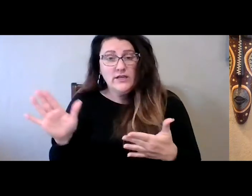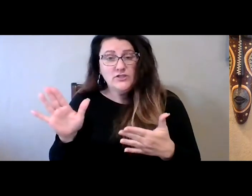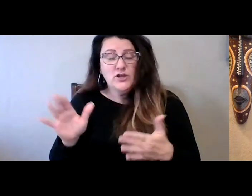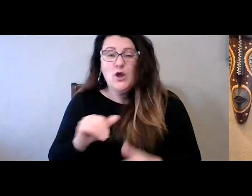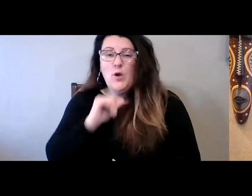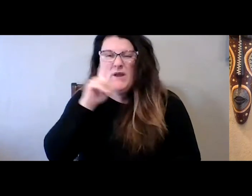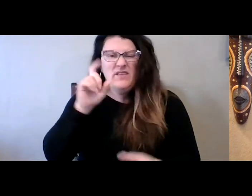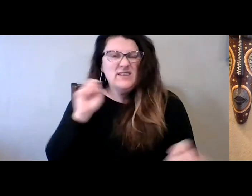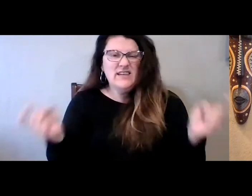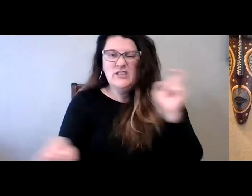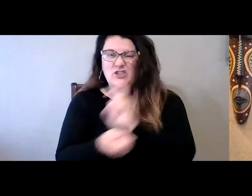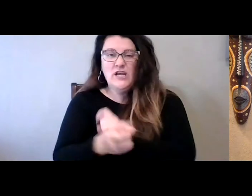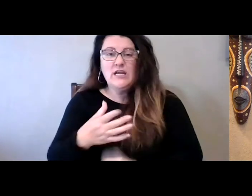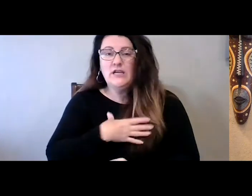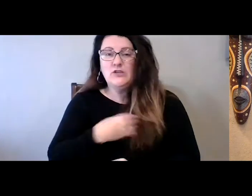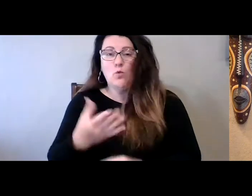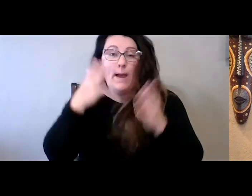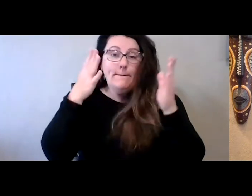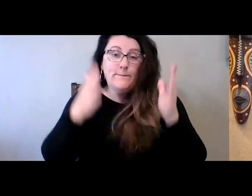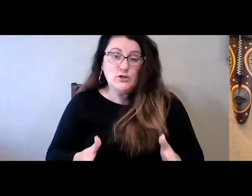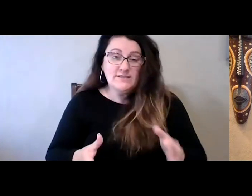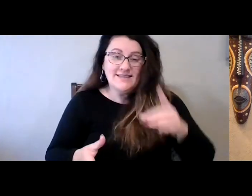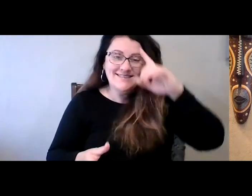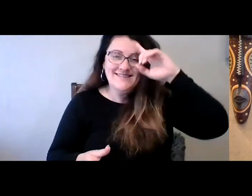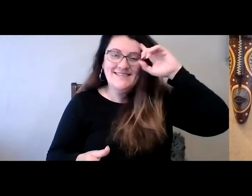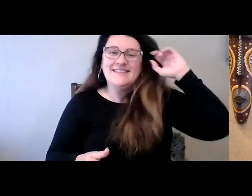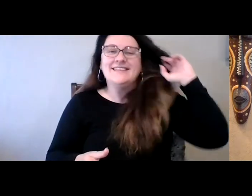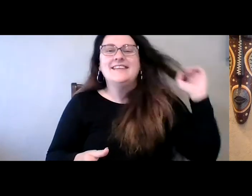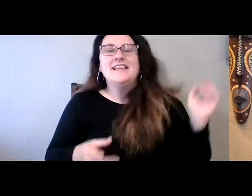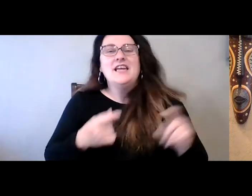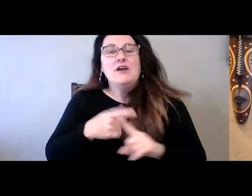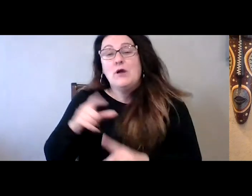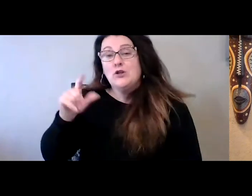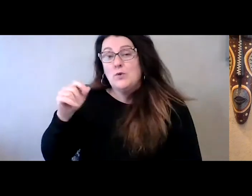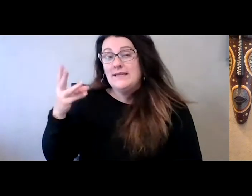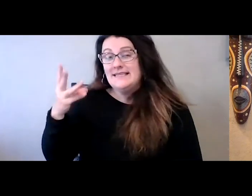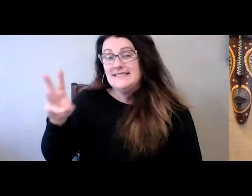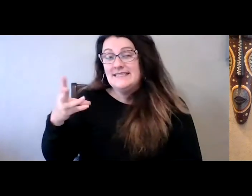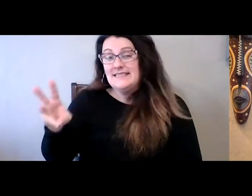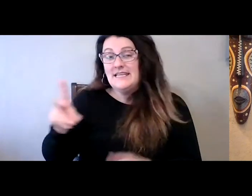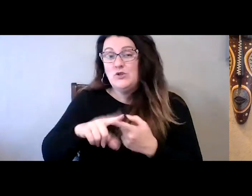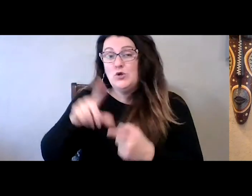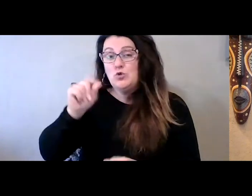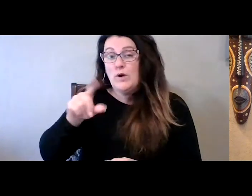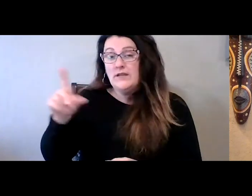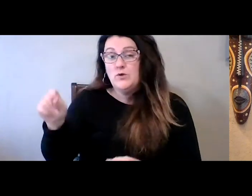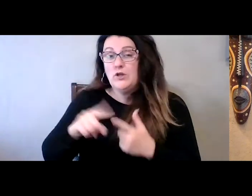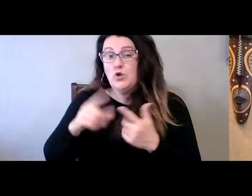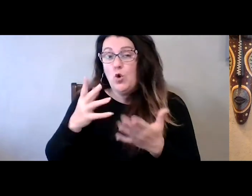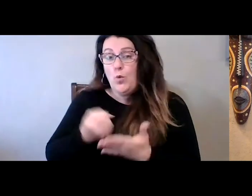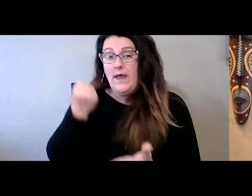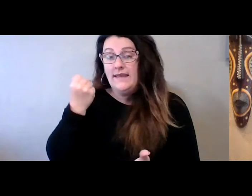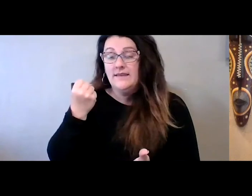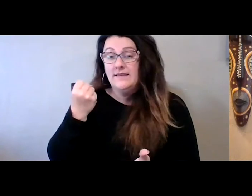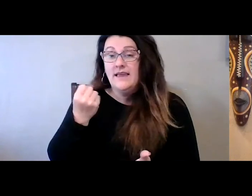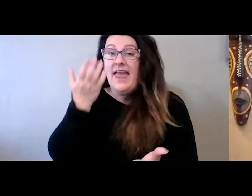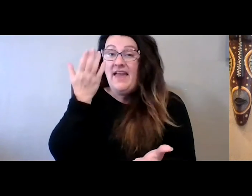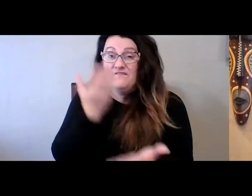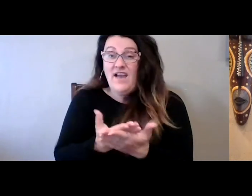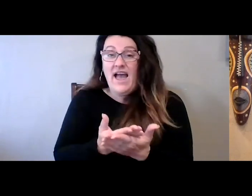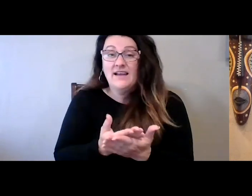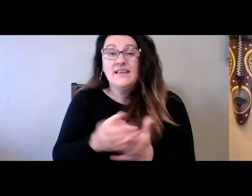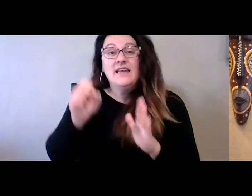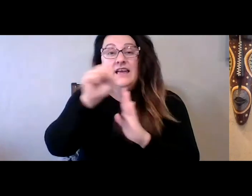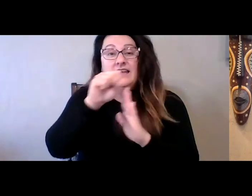to change a single white person's vote from 2016 to 2020 in order to win the election. In fact, in states